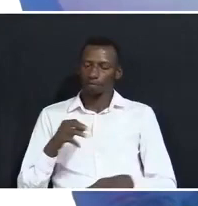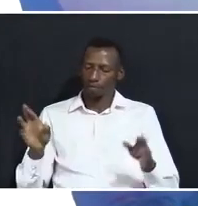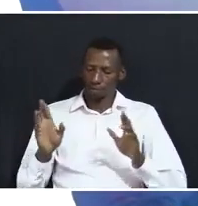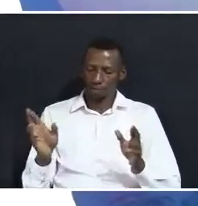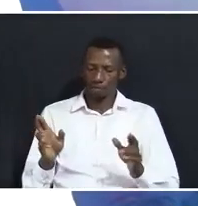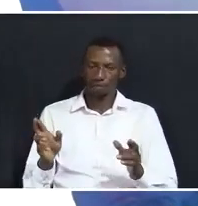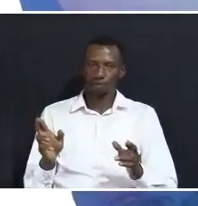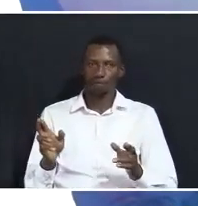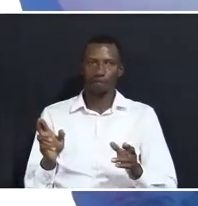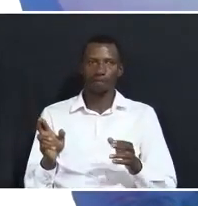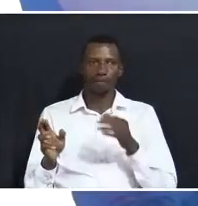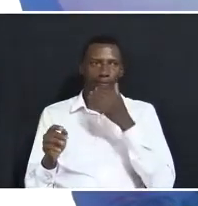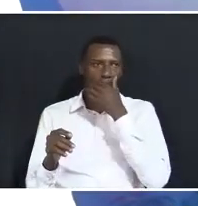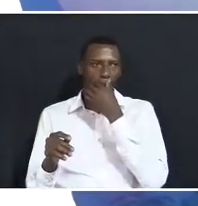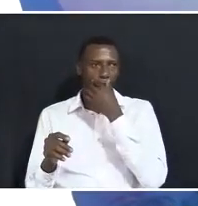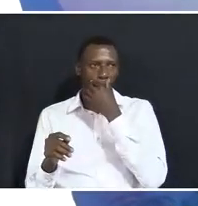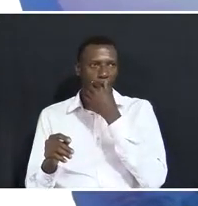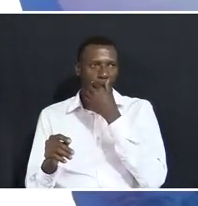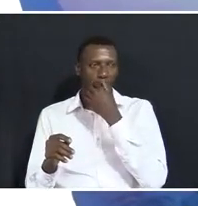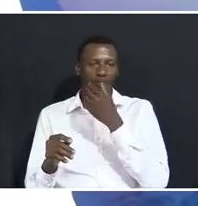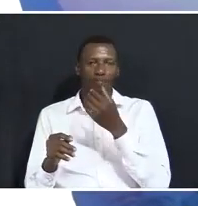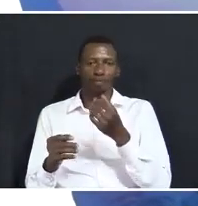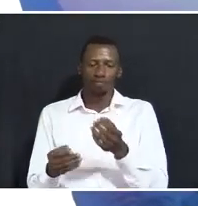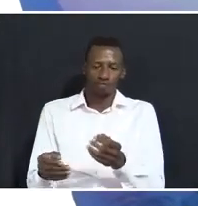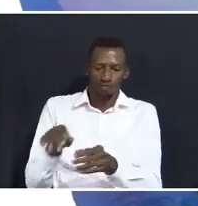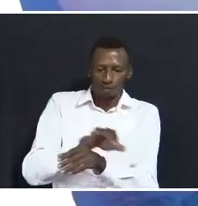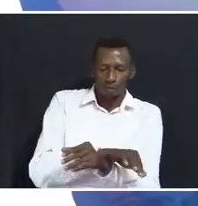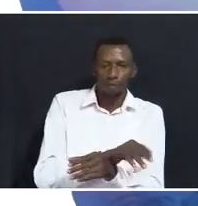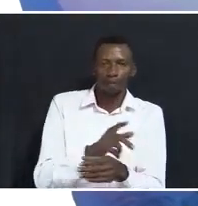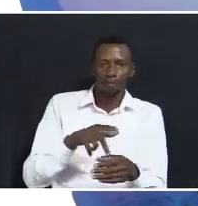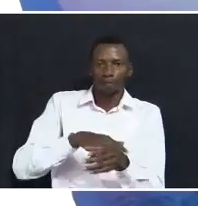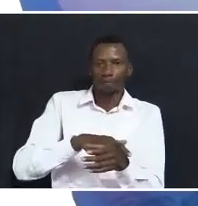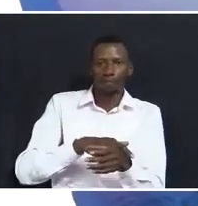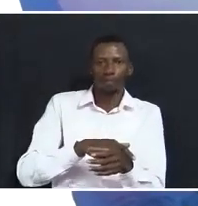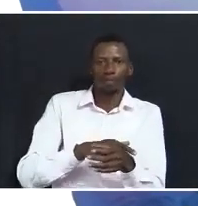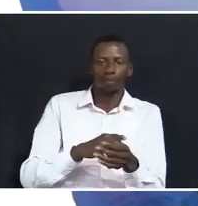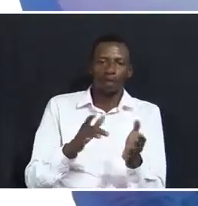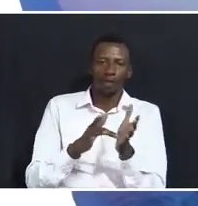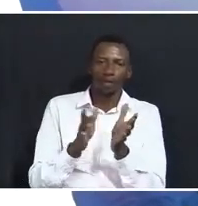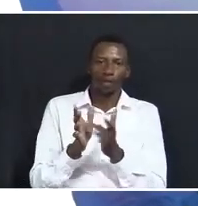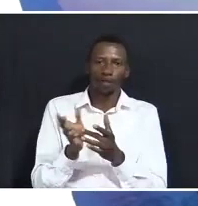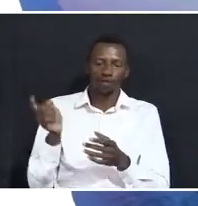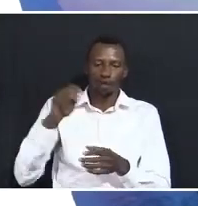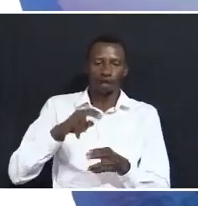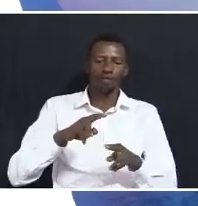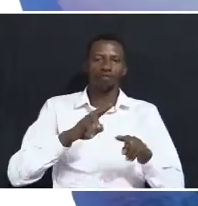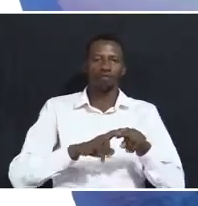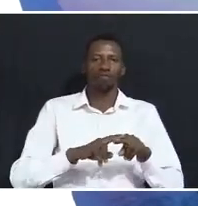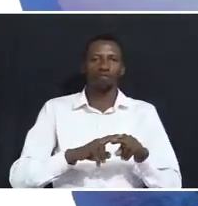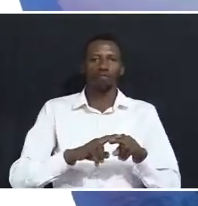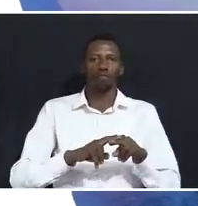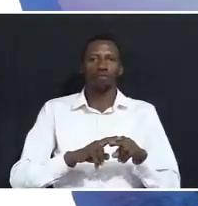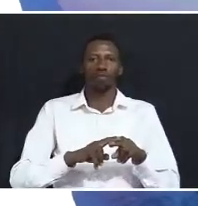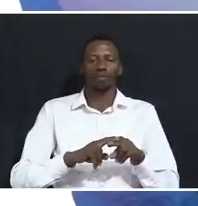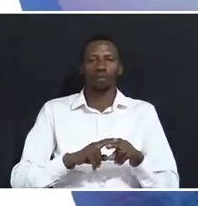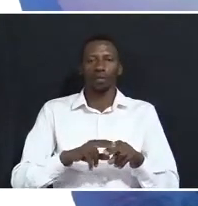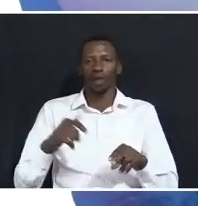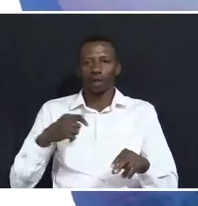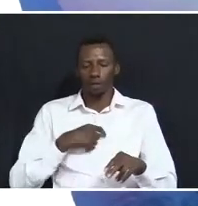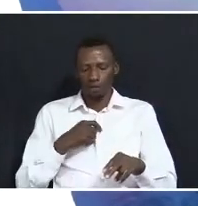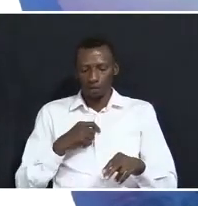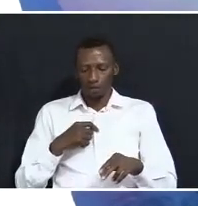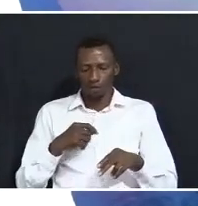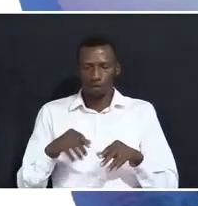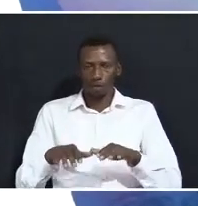a cuddle on the back of the colt for Jesus to sit on and spread on the road. And we